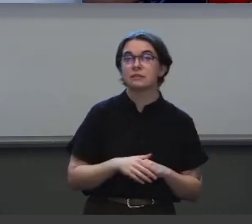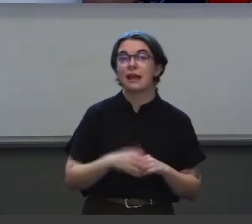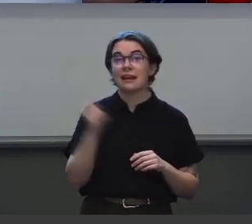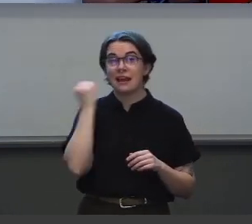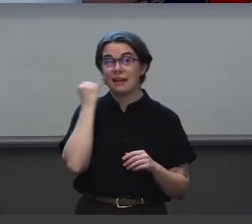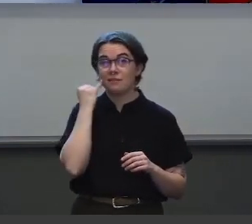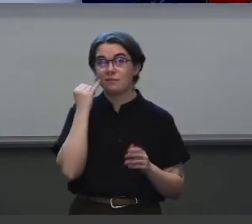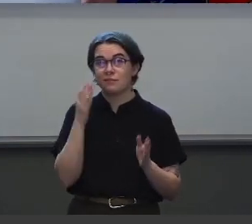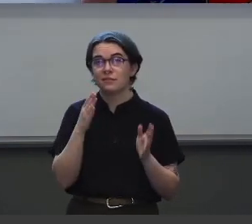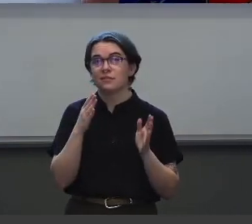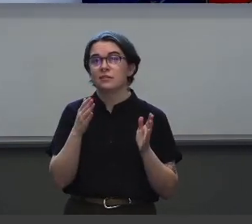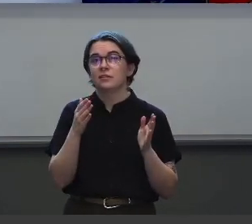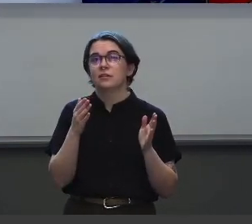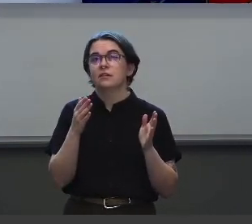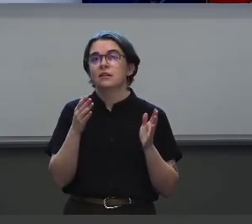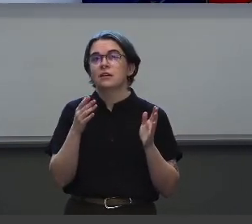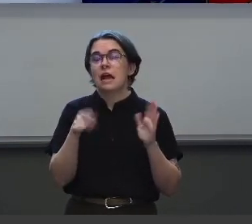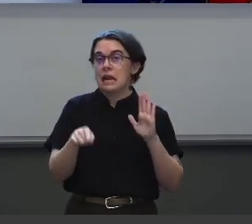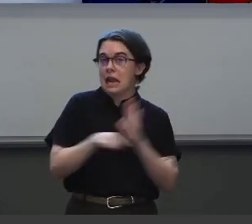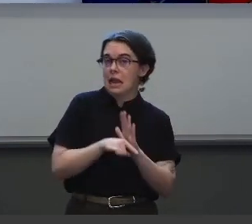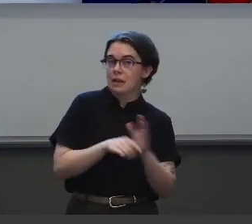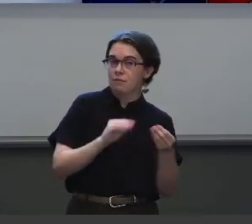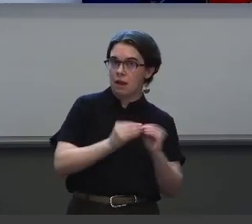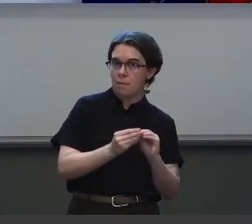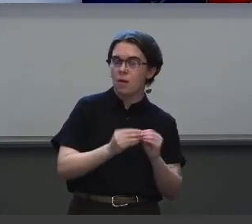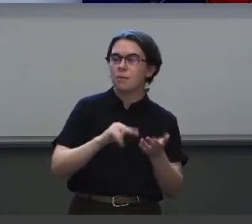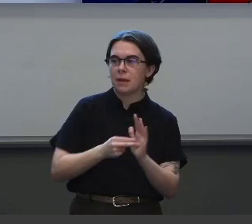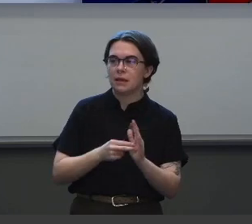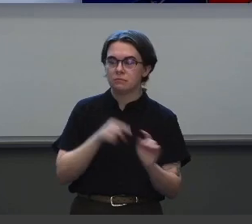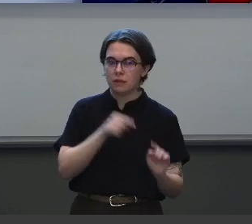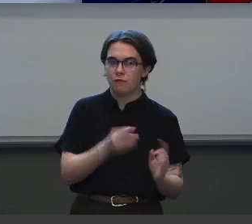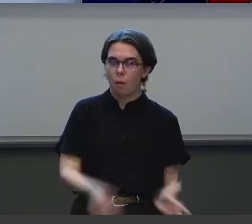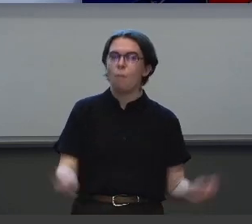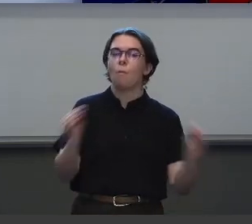processing differences relative to autistic peers.